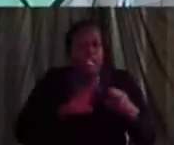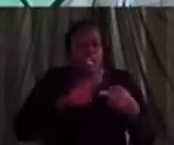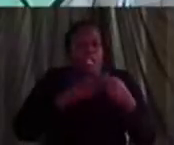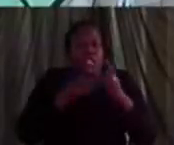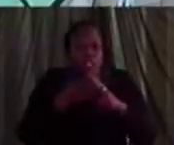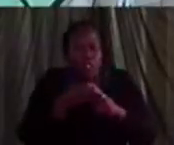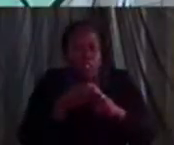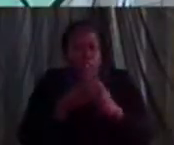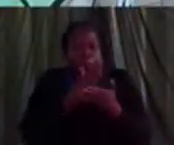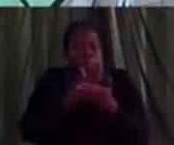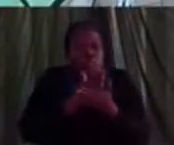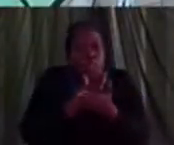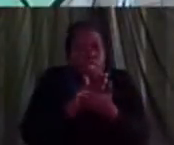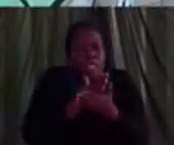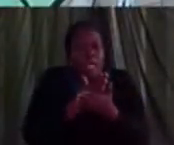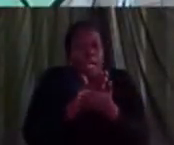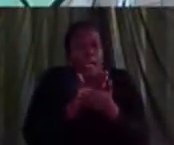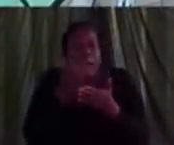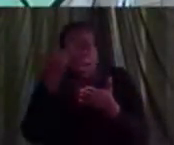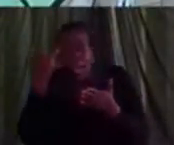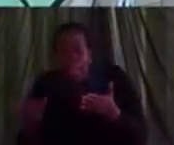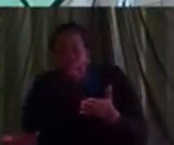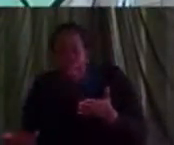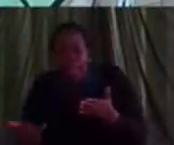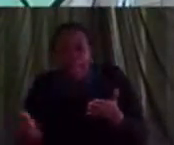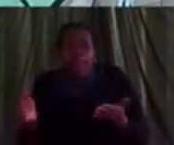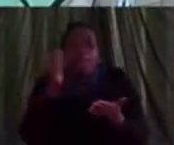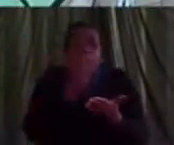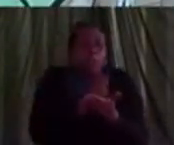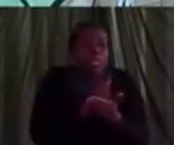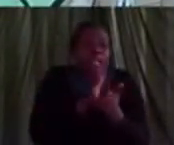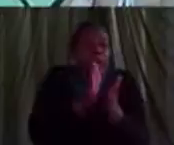junior employee and a senior employee,